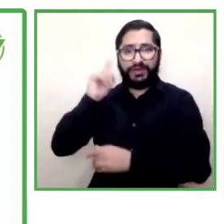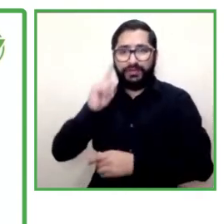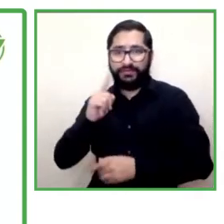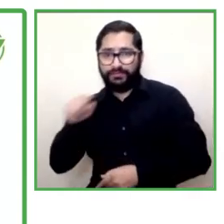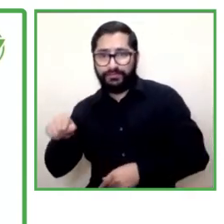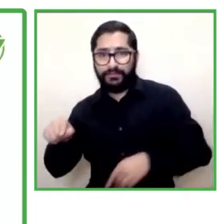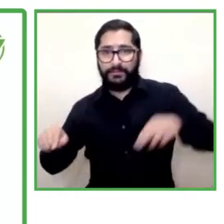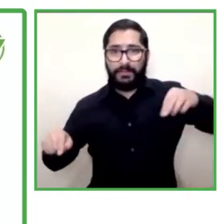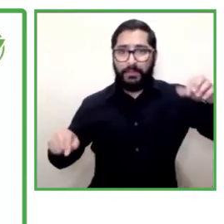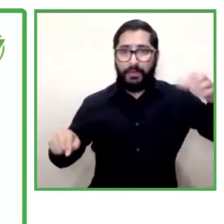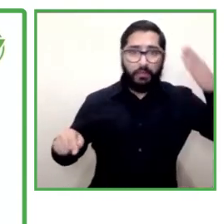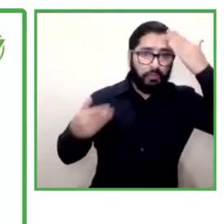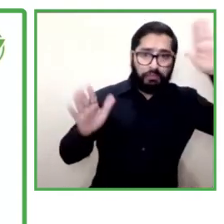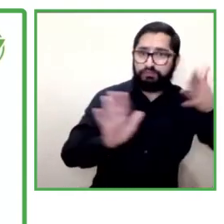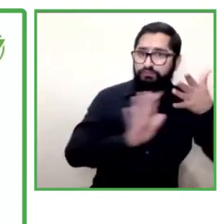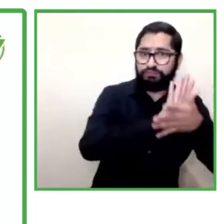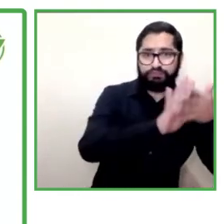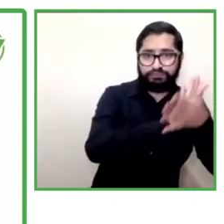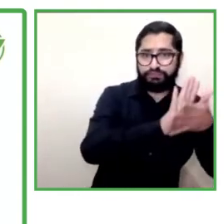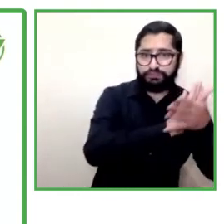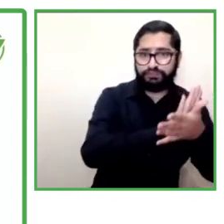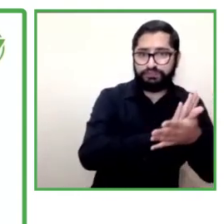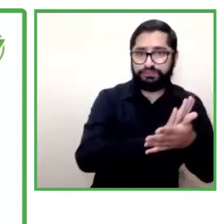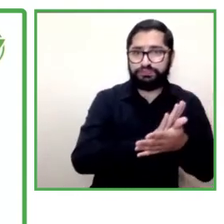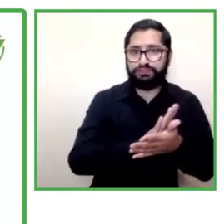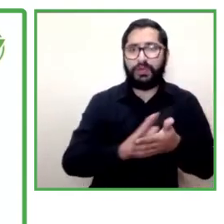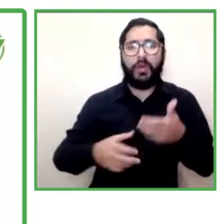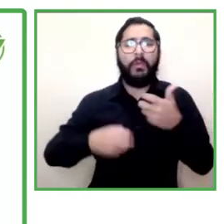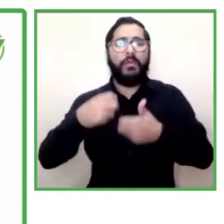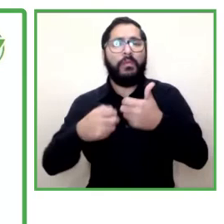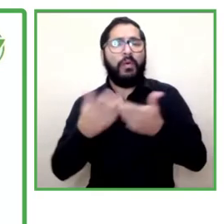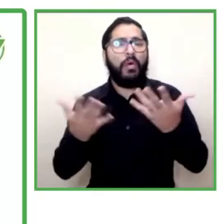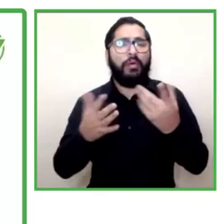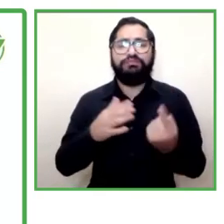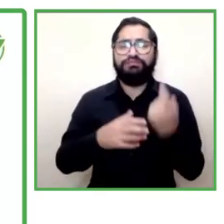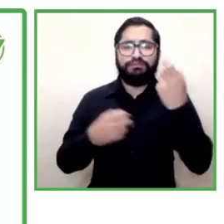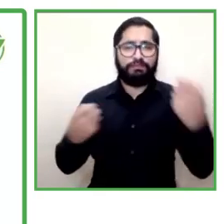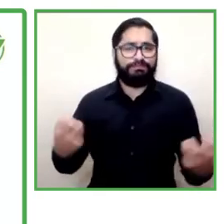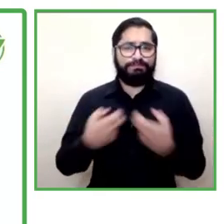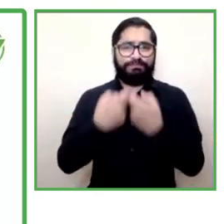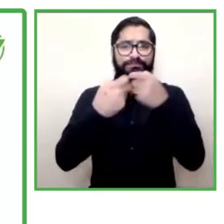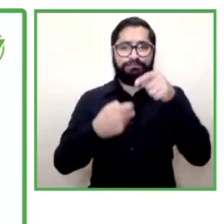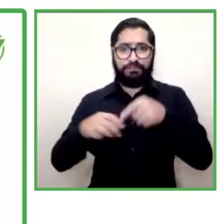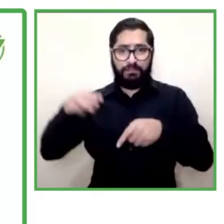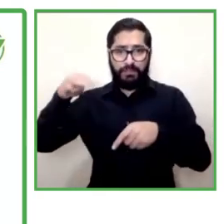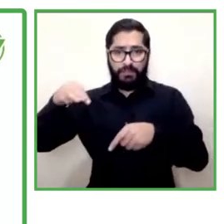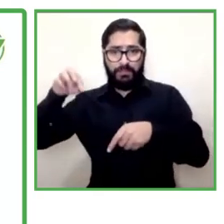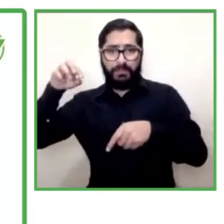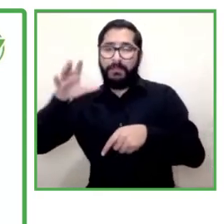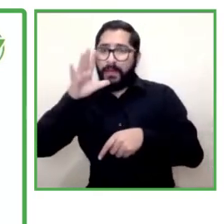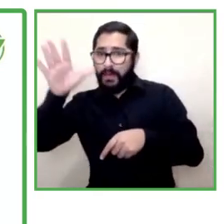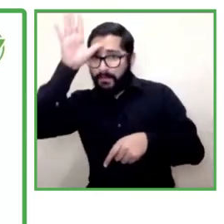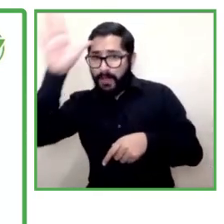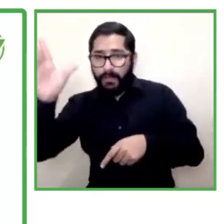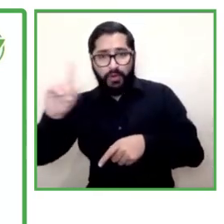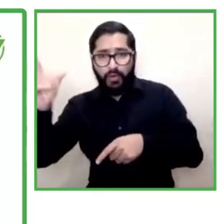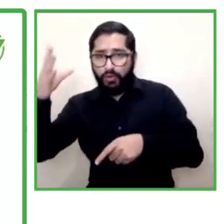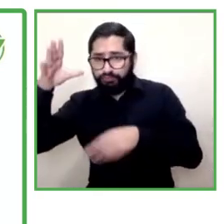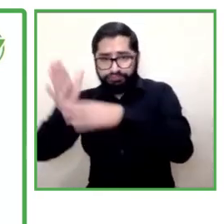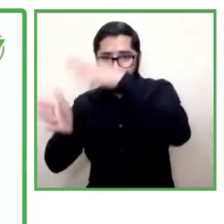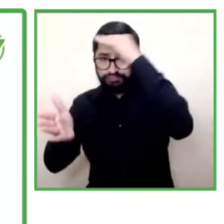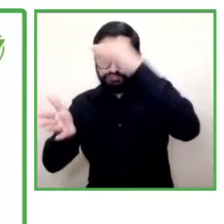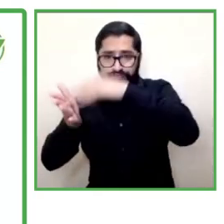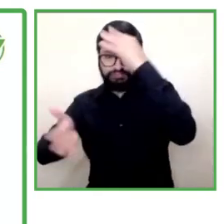unable to learn something so vital that will actually help them to communicate freely with their own child the way that we have done with